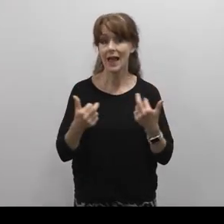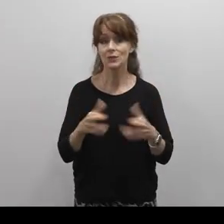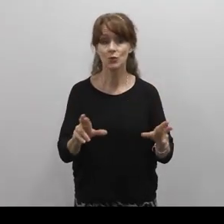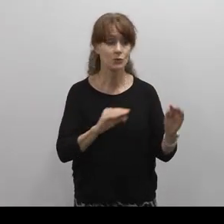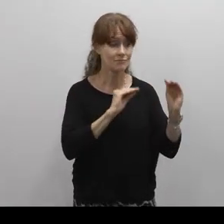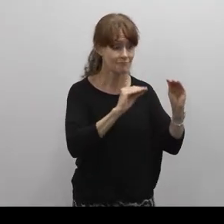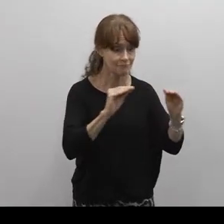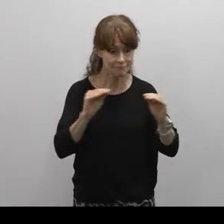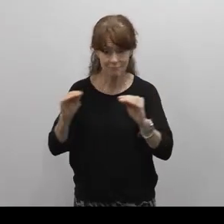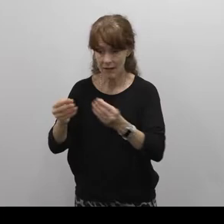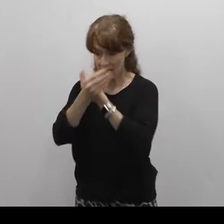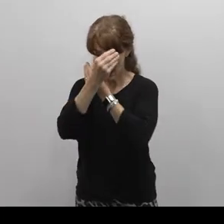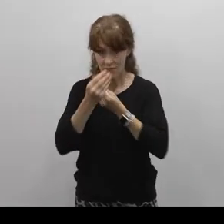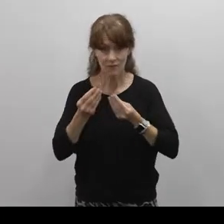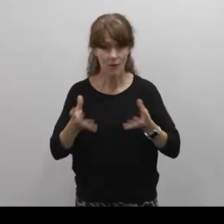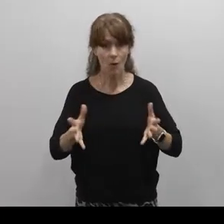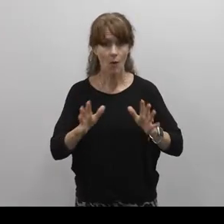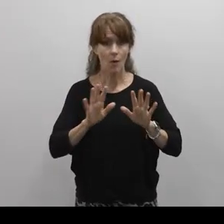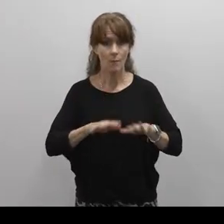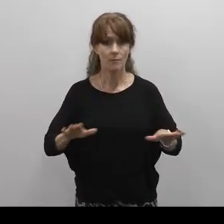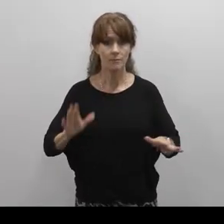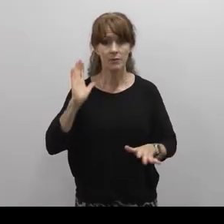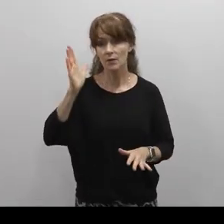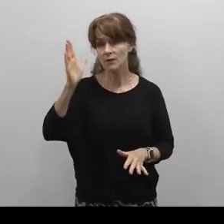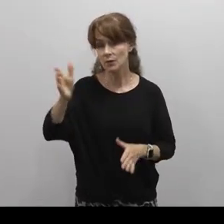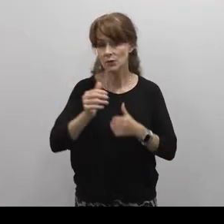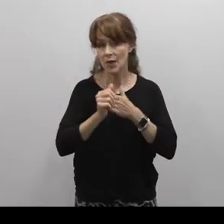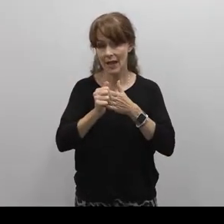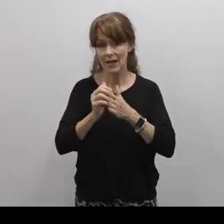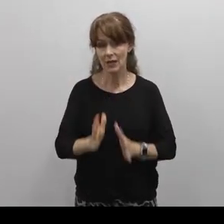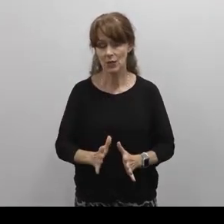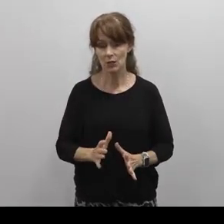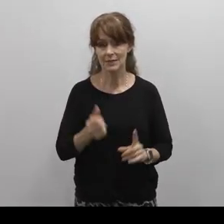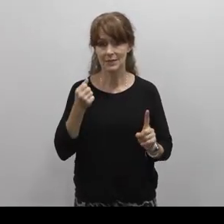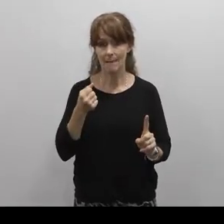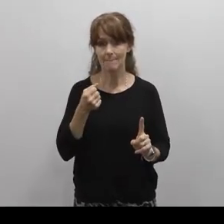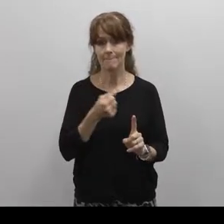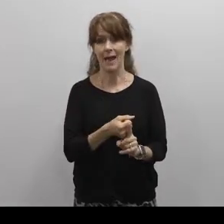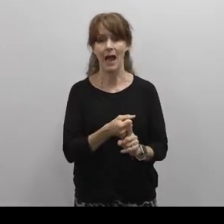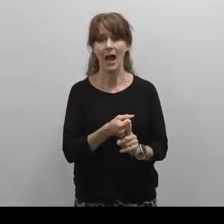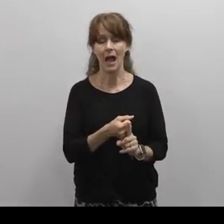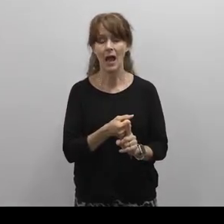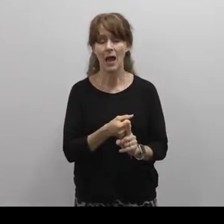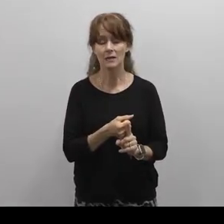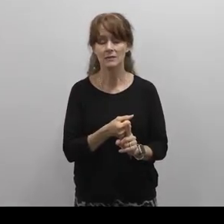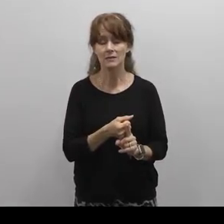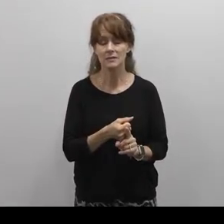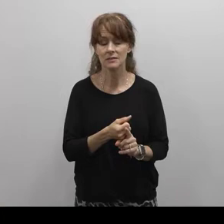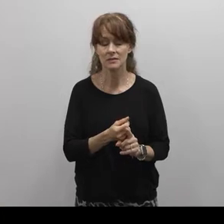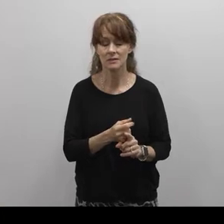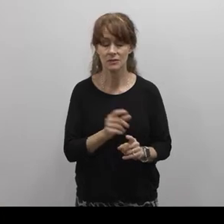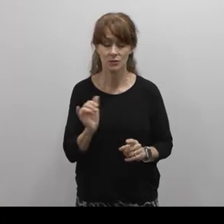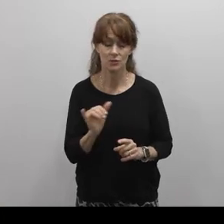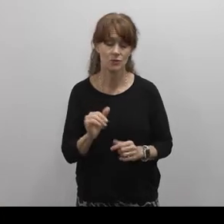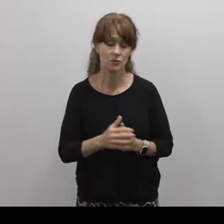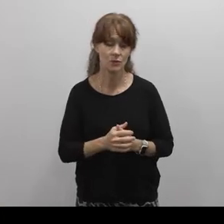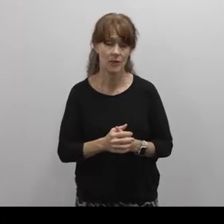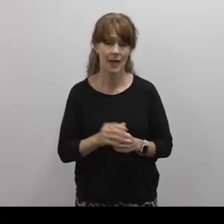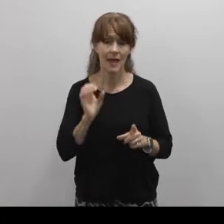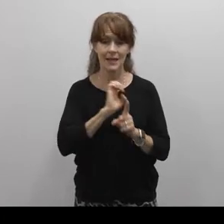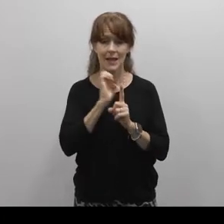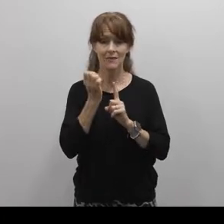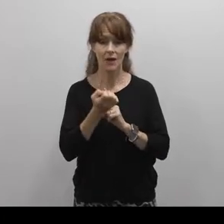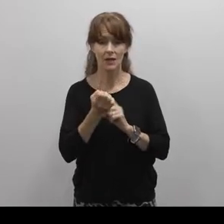better inform our kids, our future leaders, on what these impacts are as well? We also had an